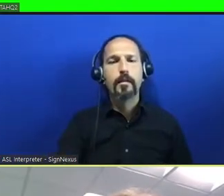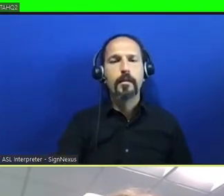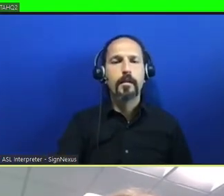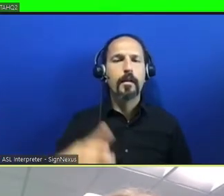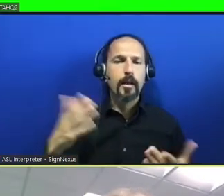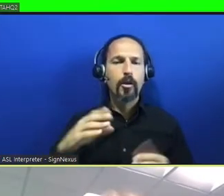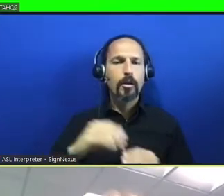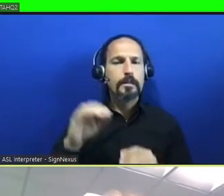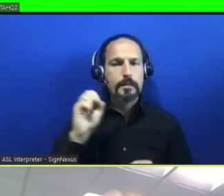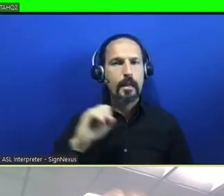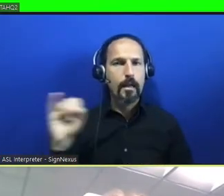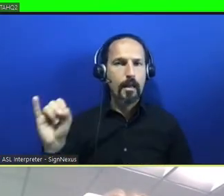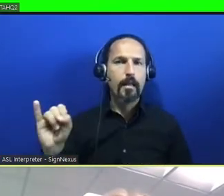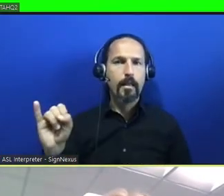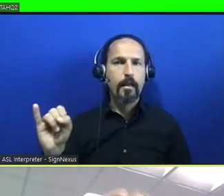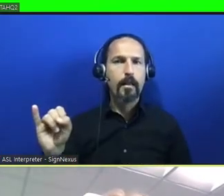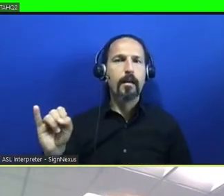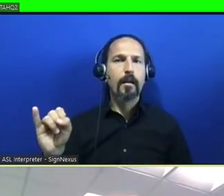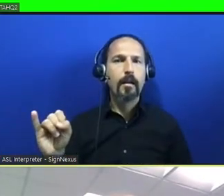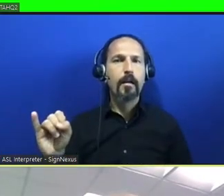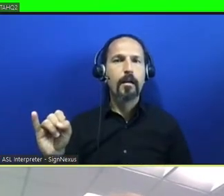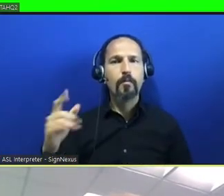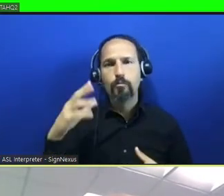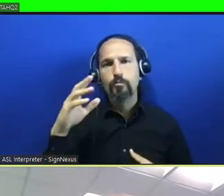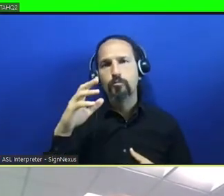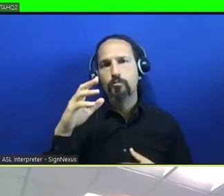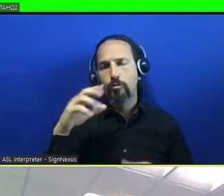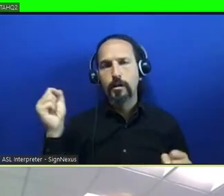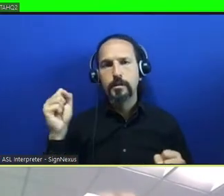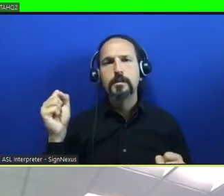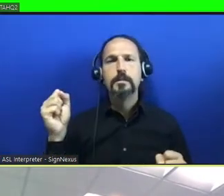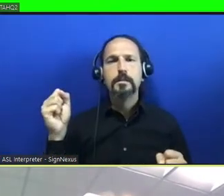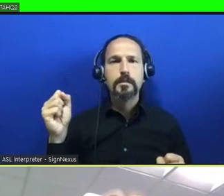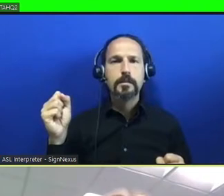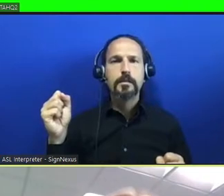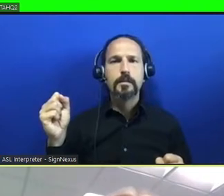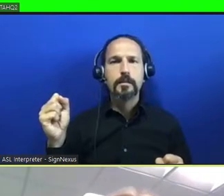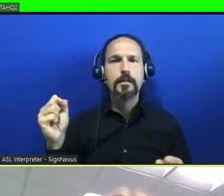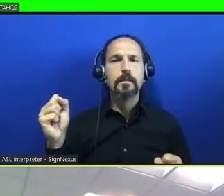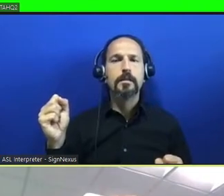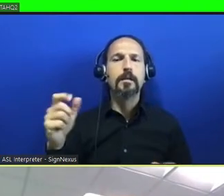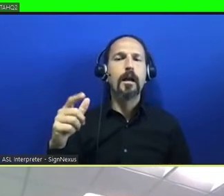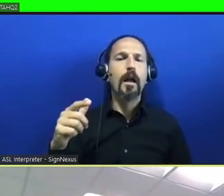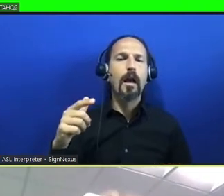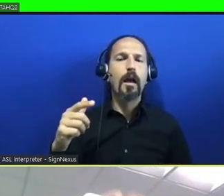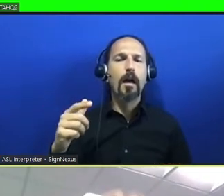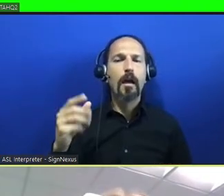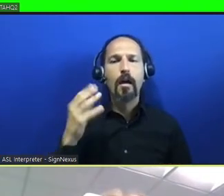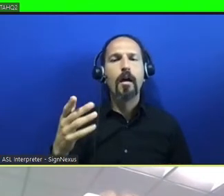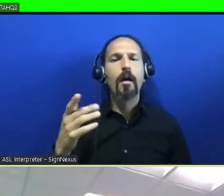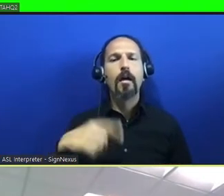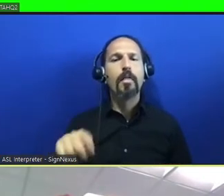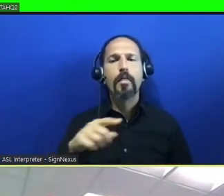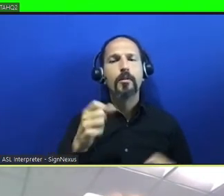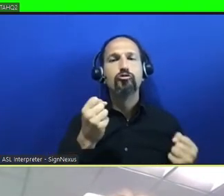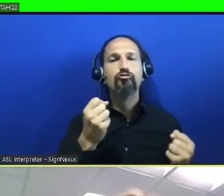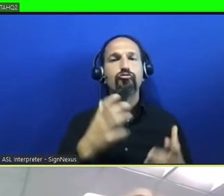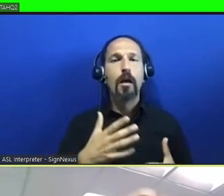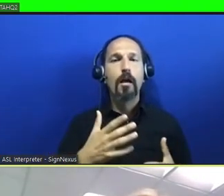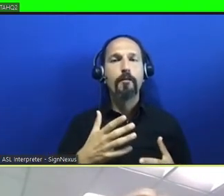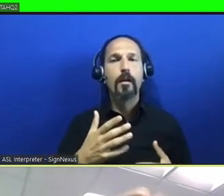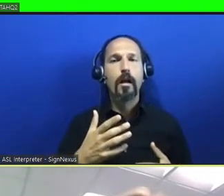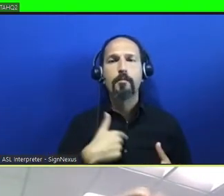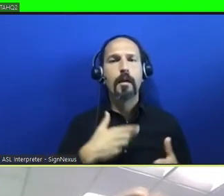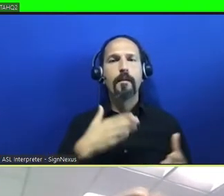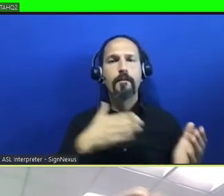Island um first I just want to comment that you know entitled uh drivers I take